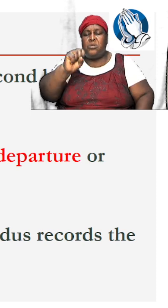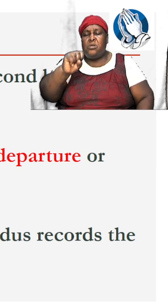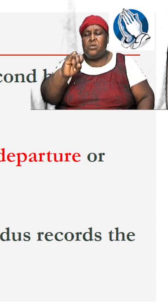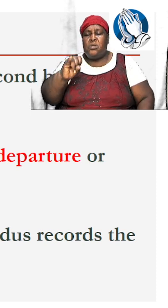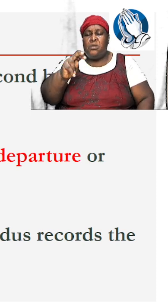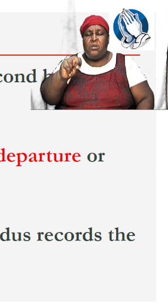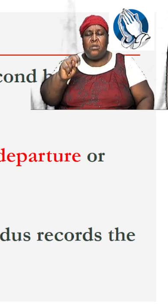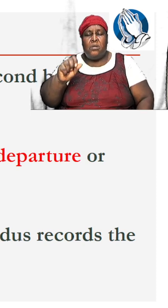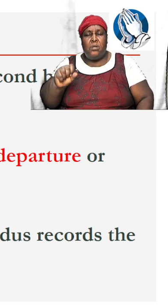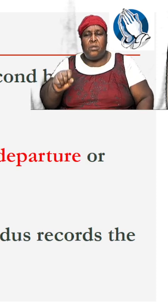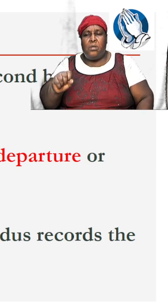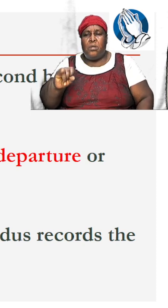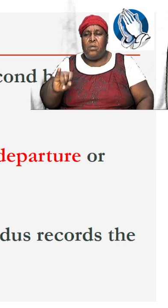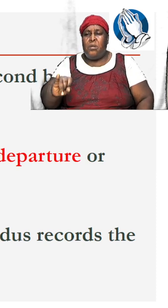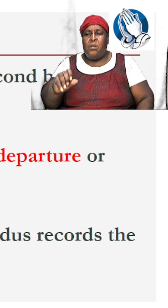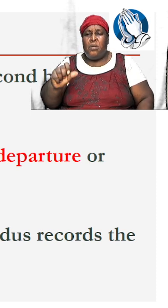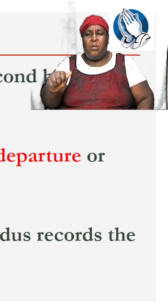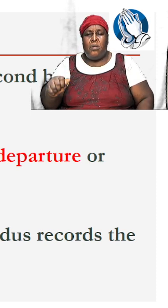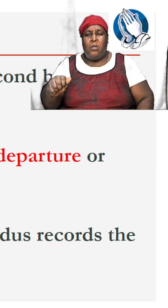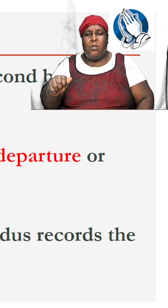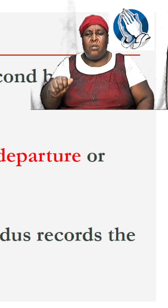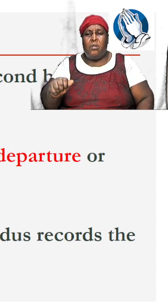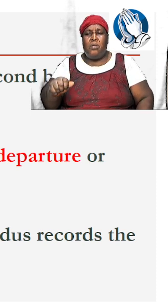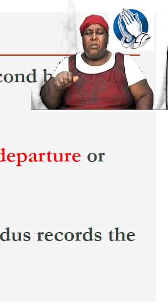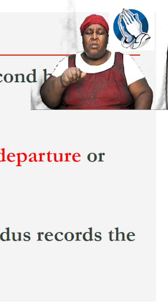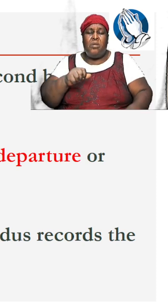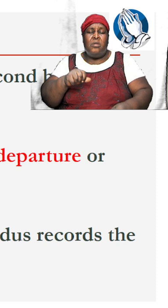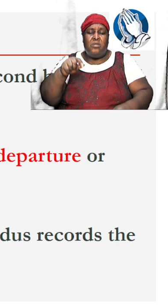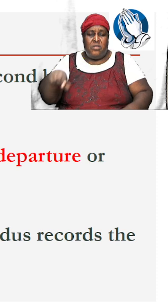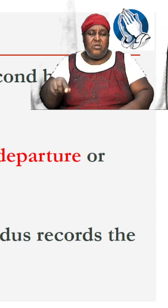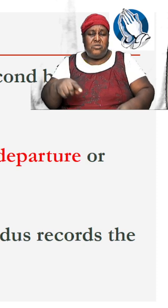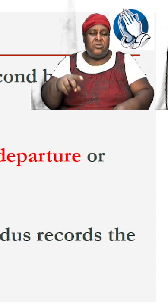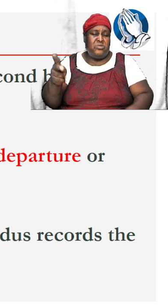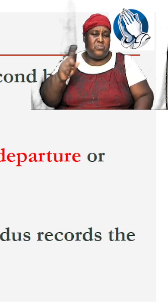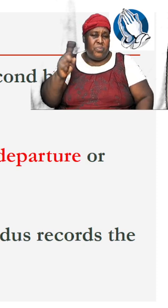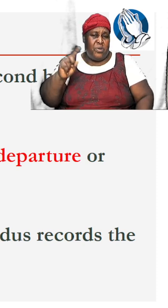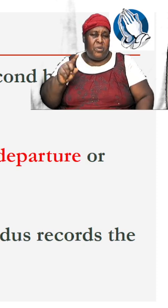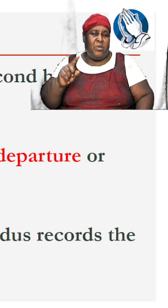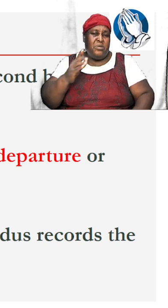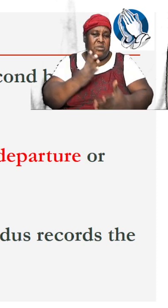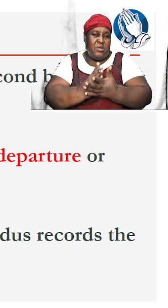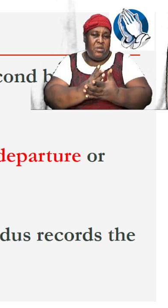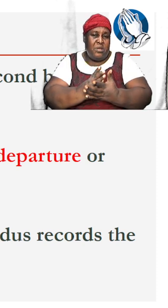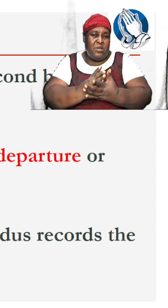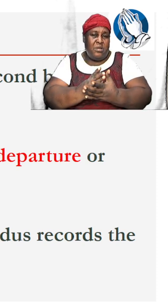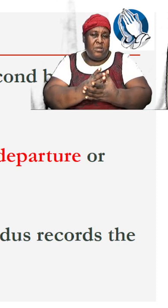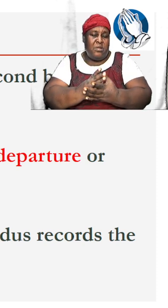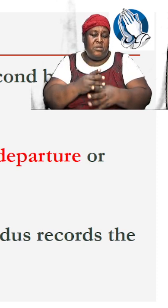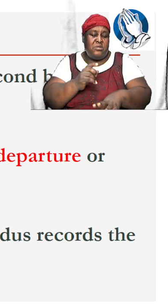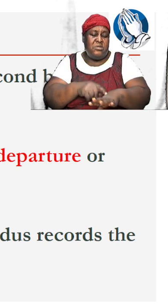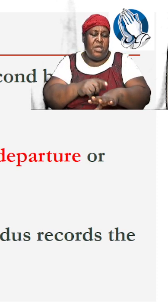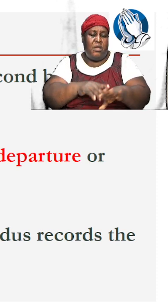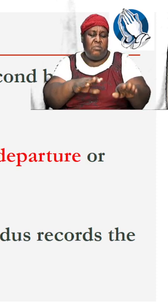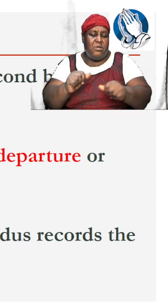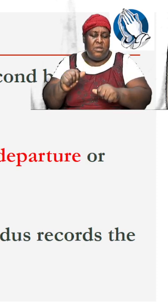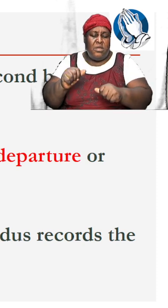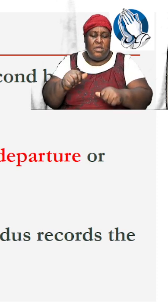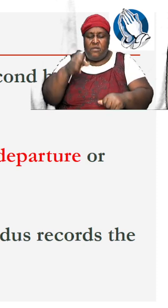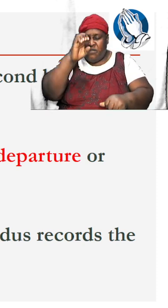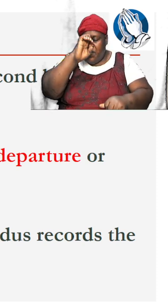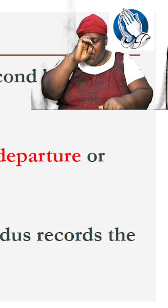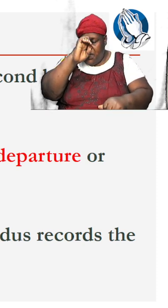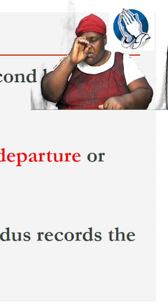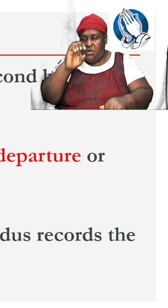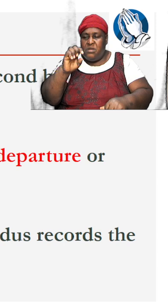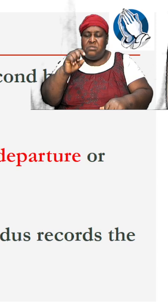happened. They were now at Sinai. And this is where they're going to stop. From the time they left Egypt to this particular point was about